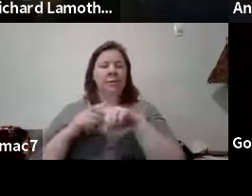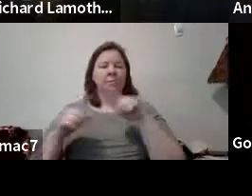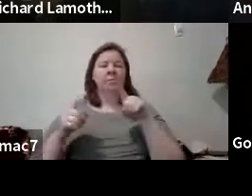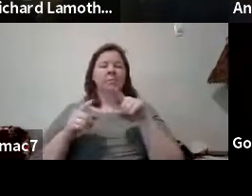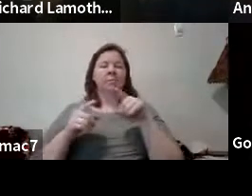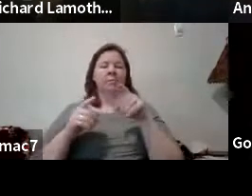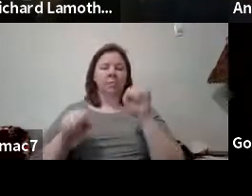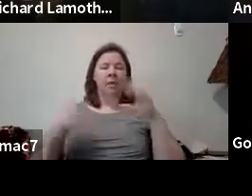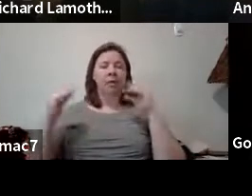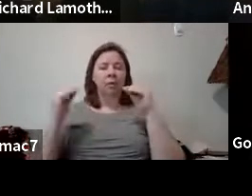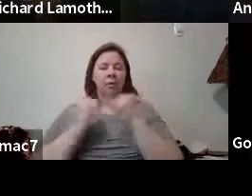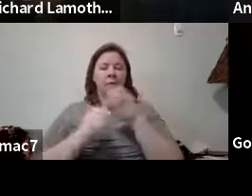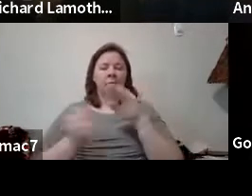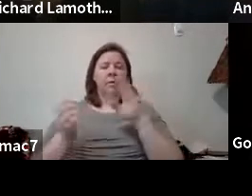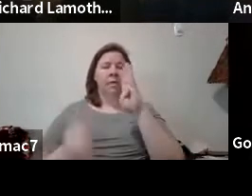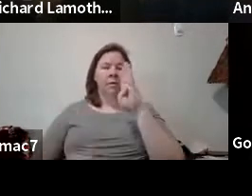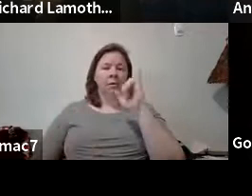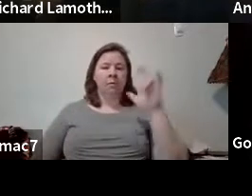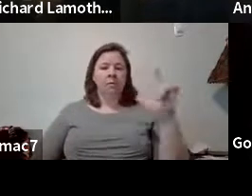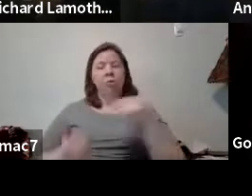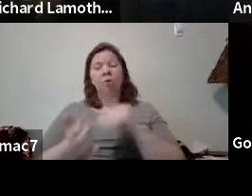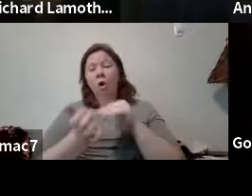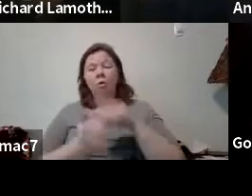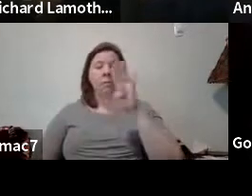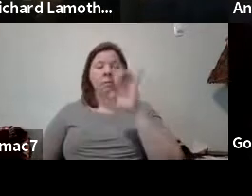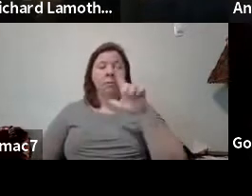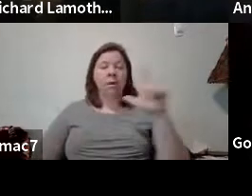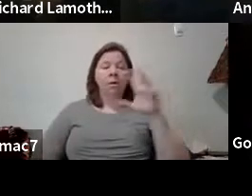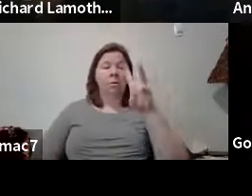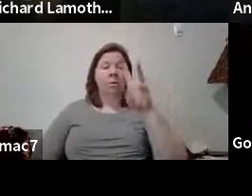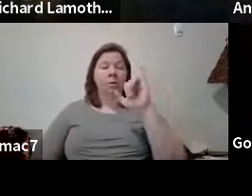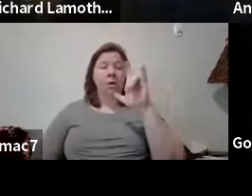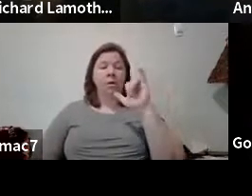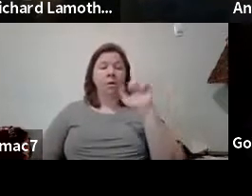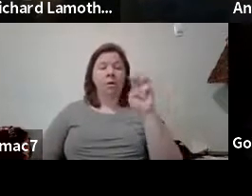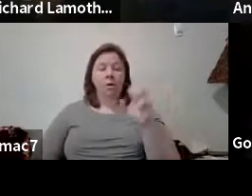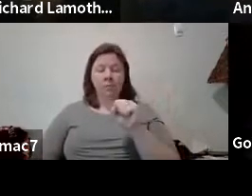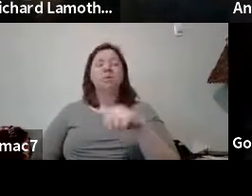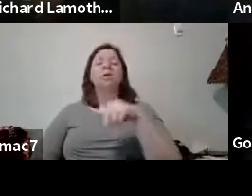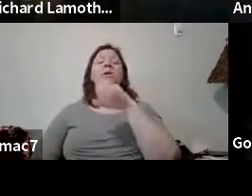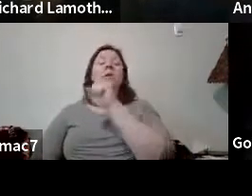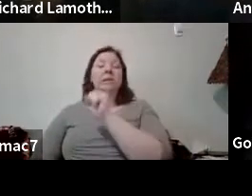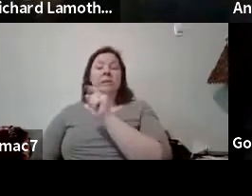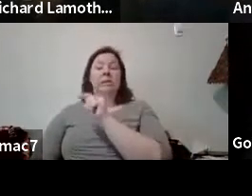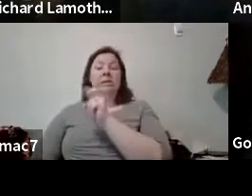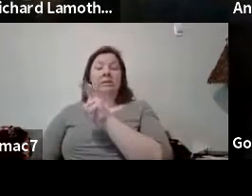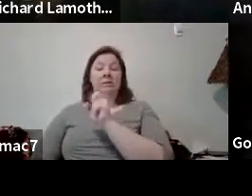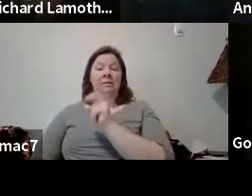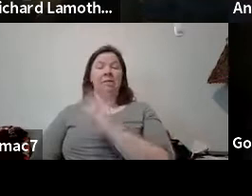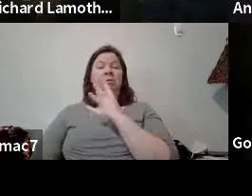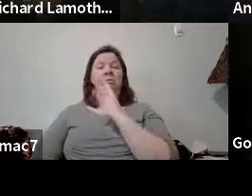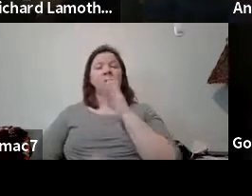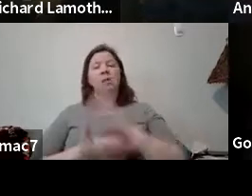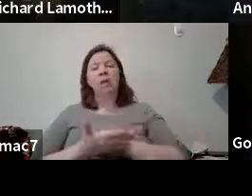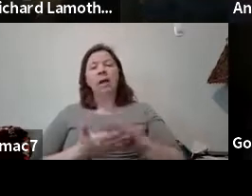Bill Williams tonight, hopefully. And Stephen also speaks nice and slowly. So yes, a lot of people can